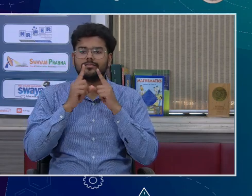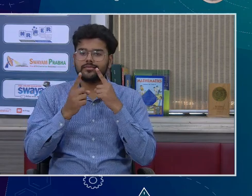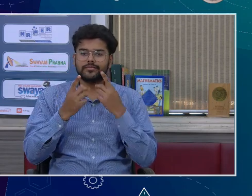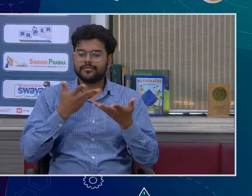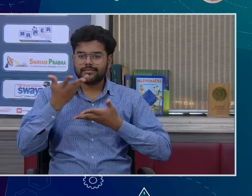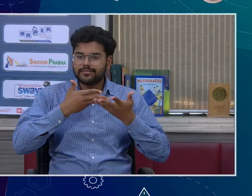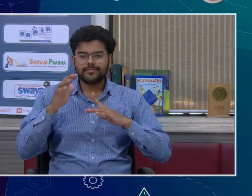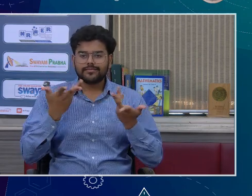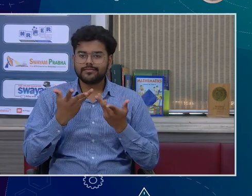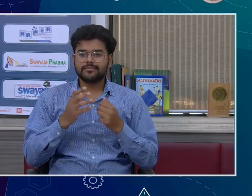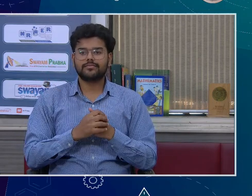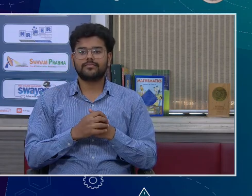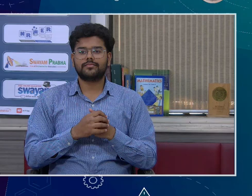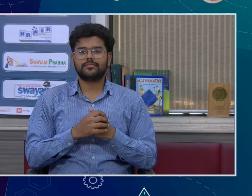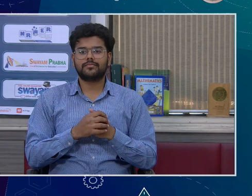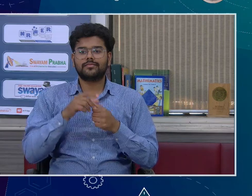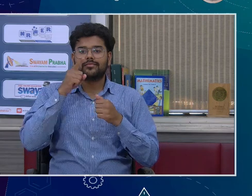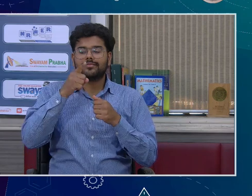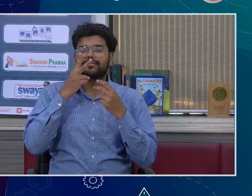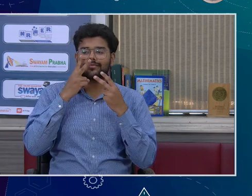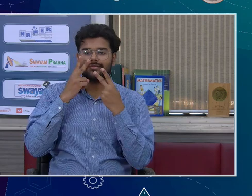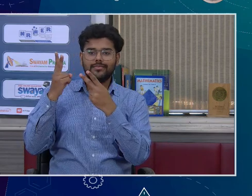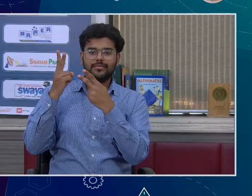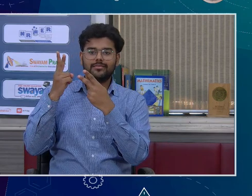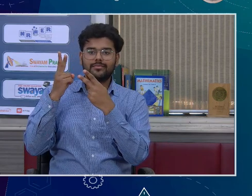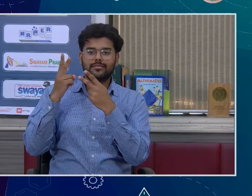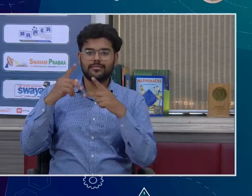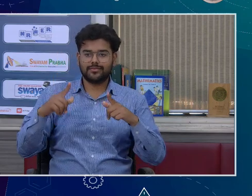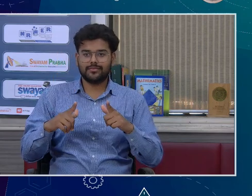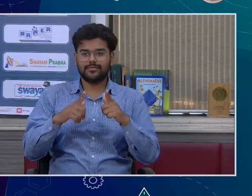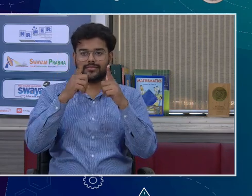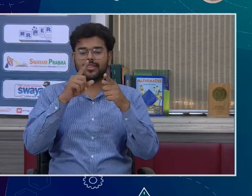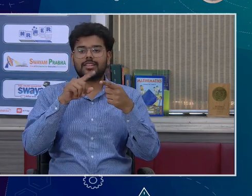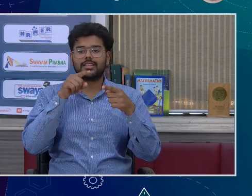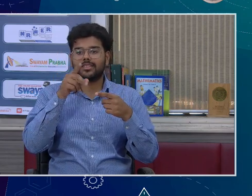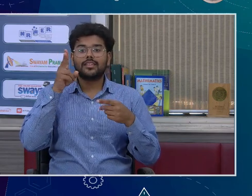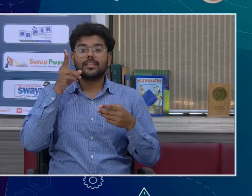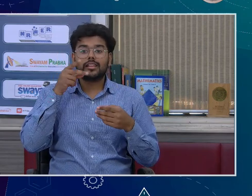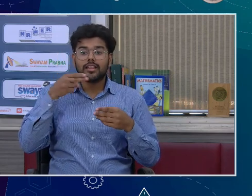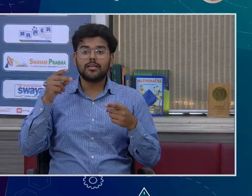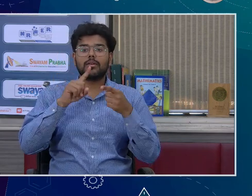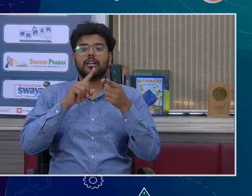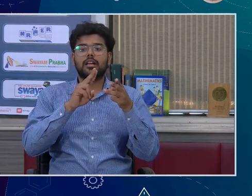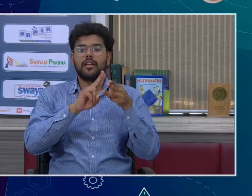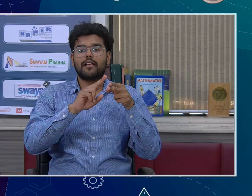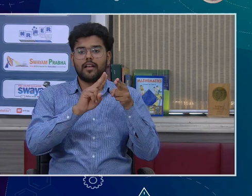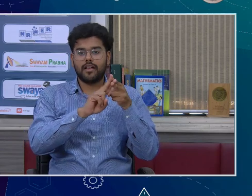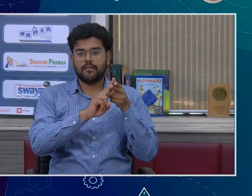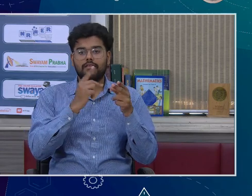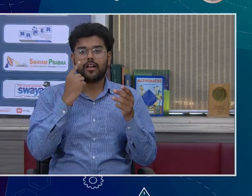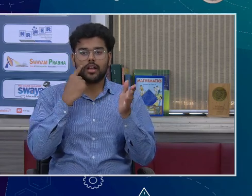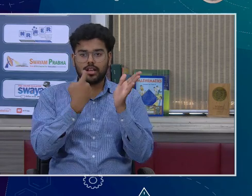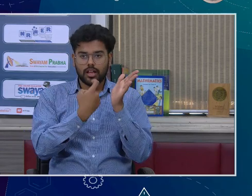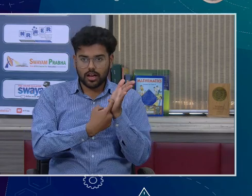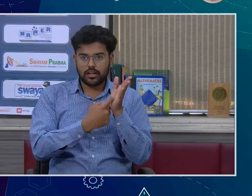karenge aise wale ped ke baare mein. This is like a fir tree. This is a fir tree which is also known as like a Christmas